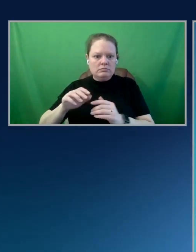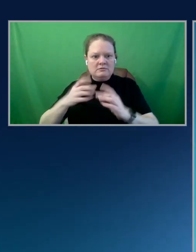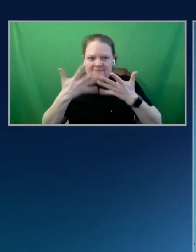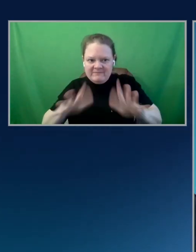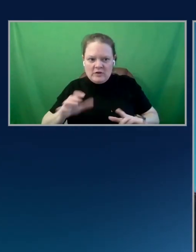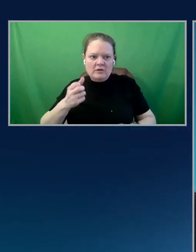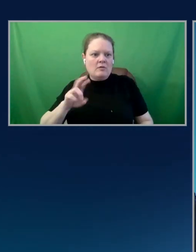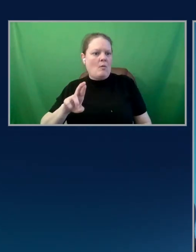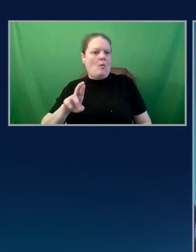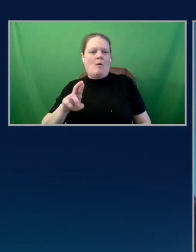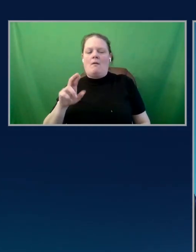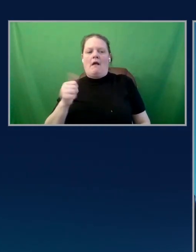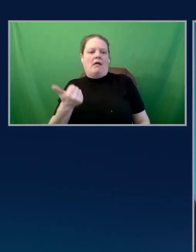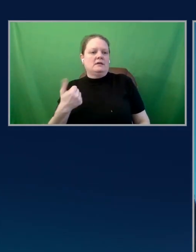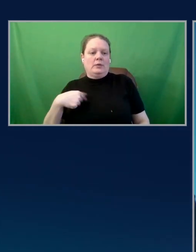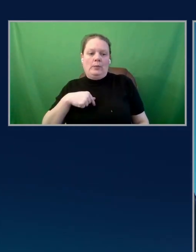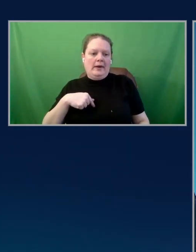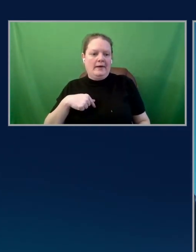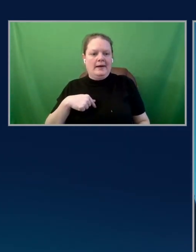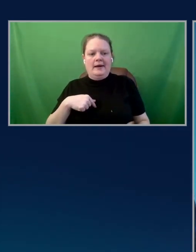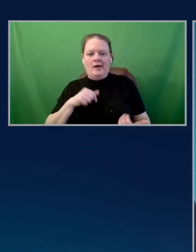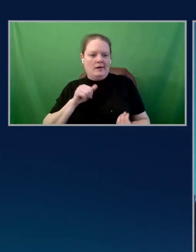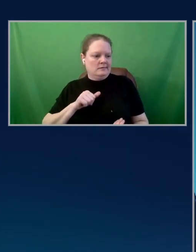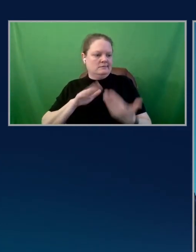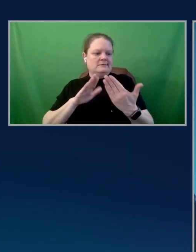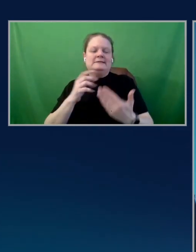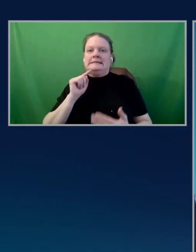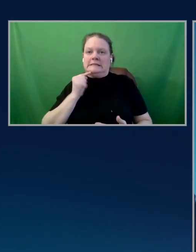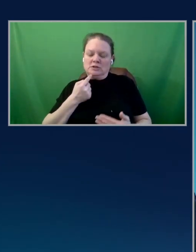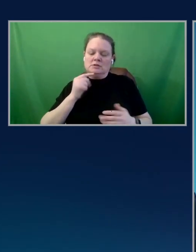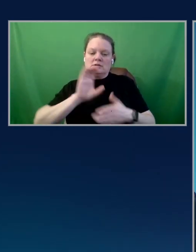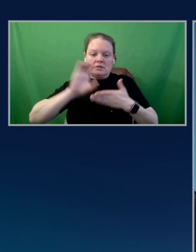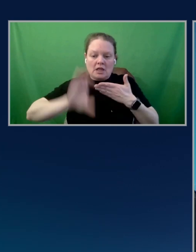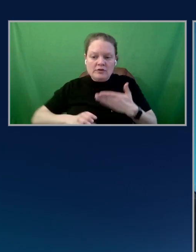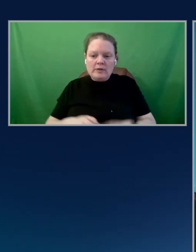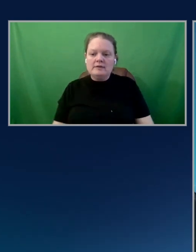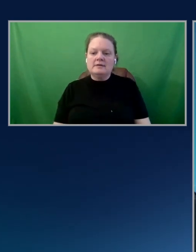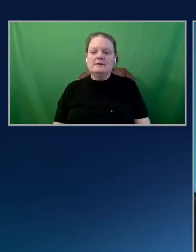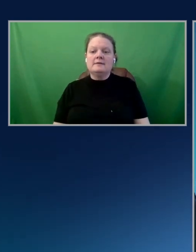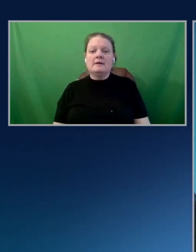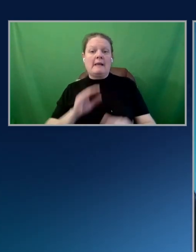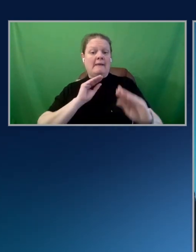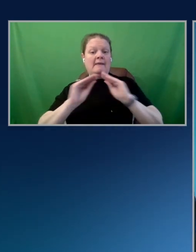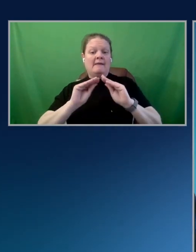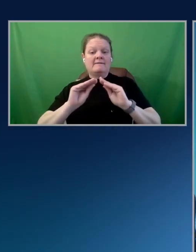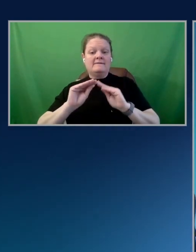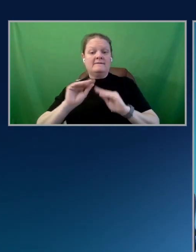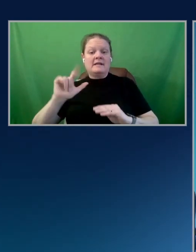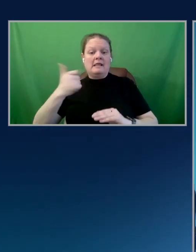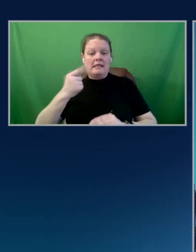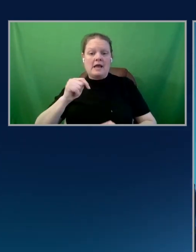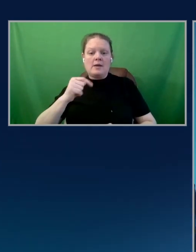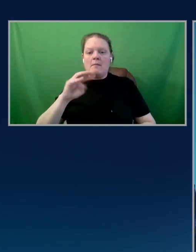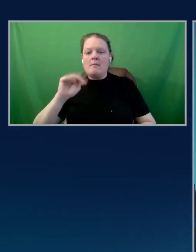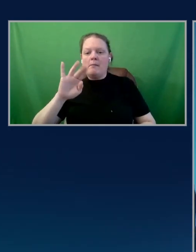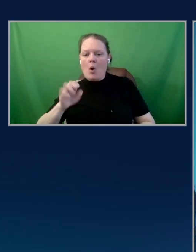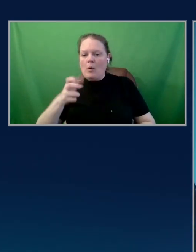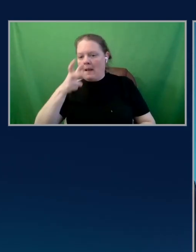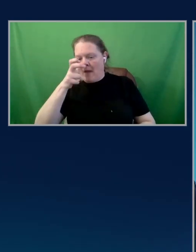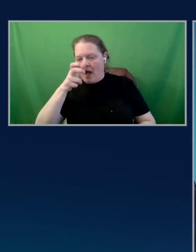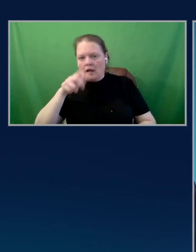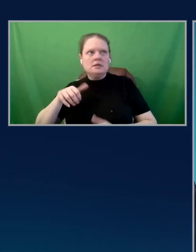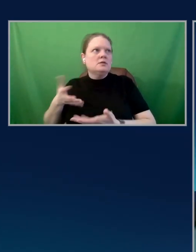like, we're facing serious consequences. So the fixed light mode bug is going to sit for